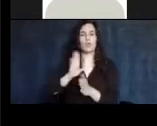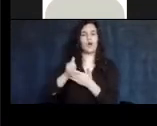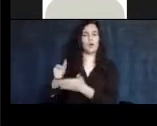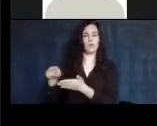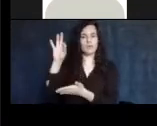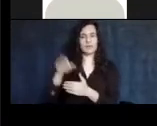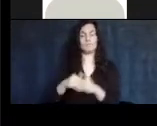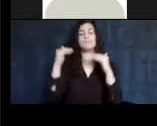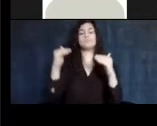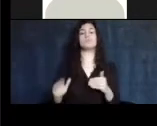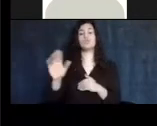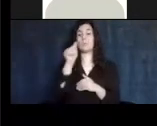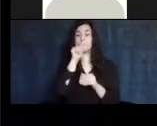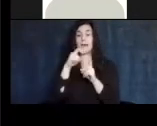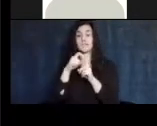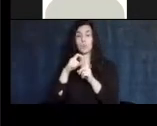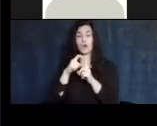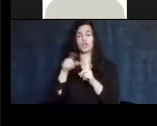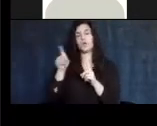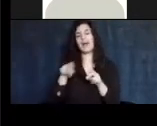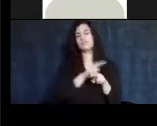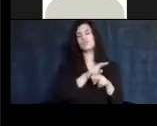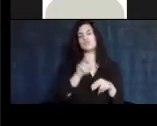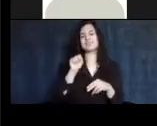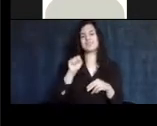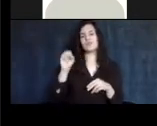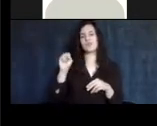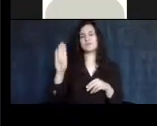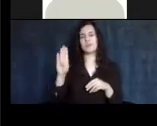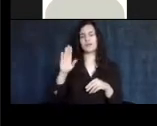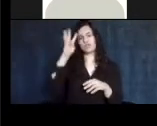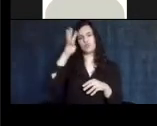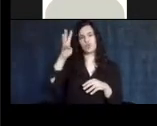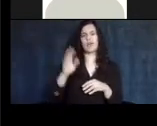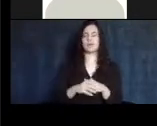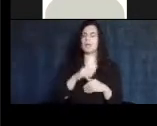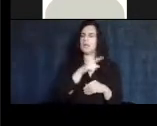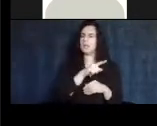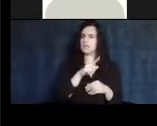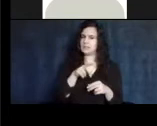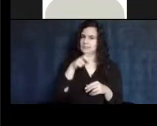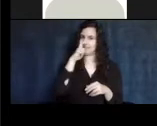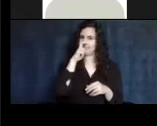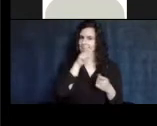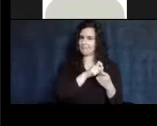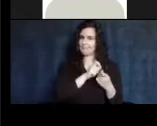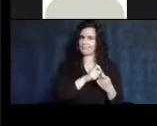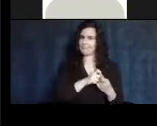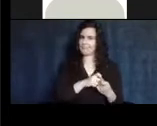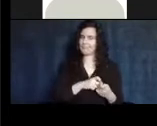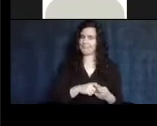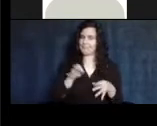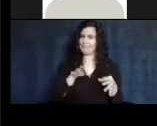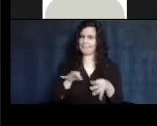will create that through your self-service banner, and there were some very, very detailed instructions that should have came through in your admitted